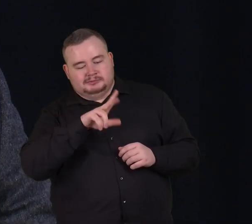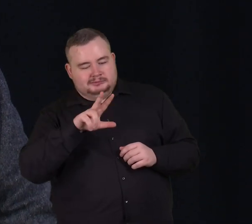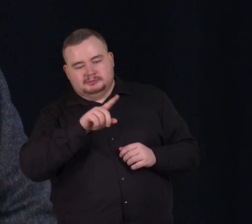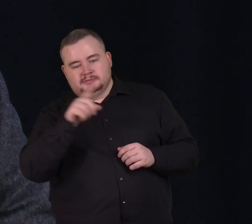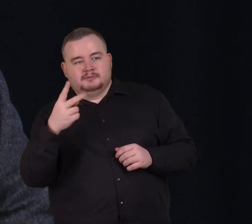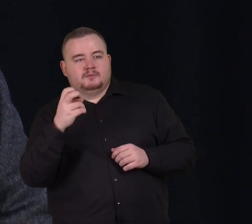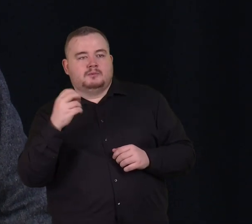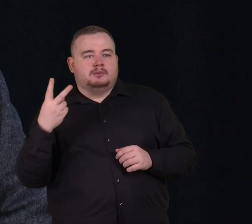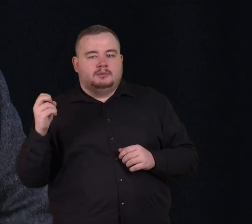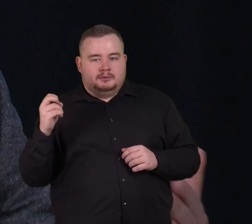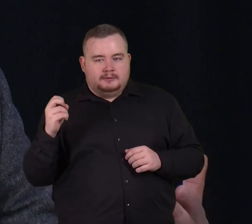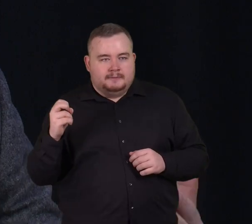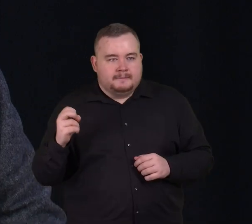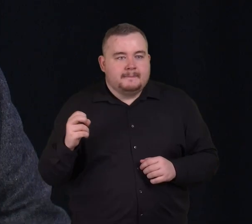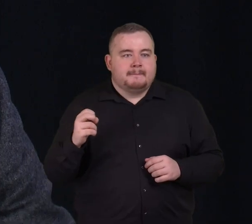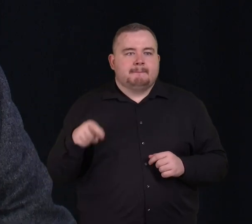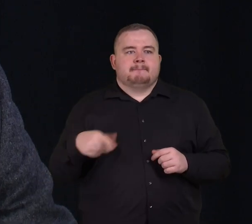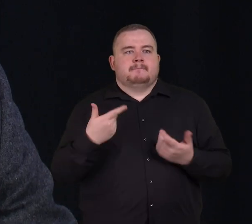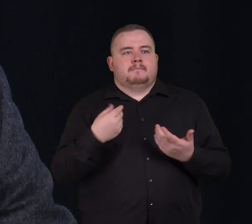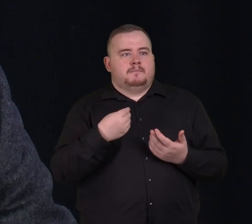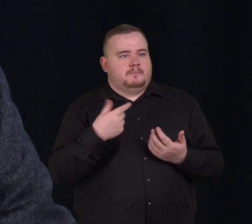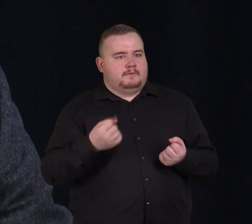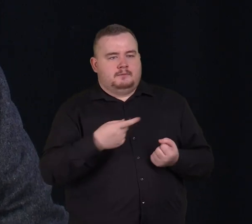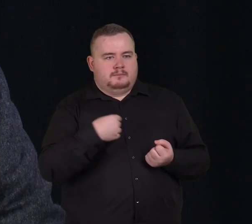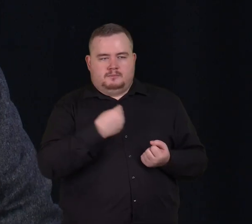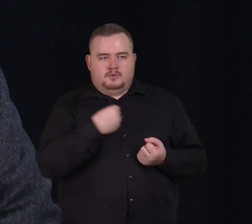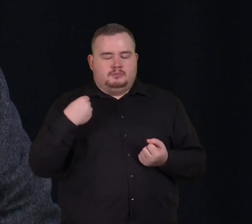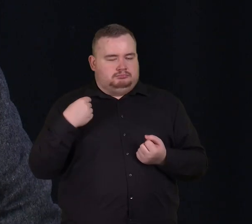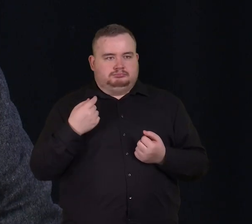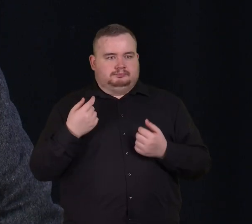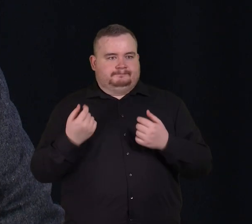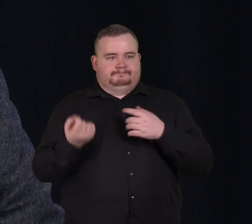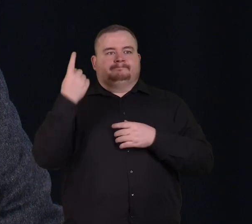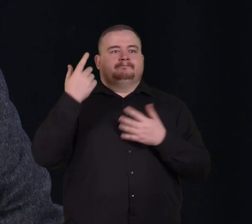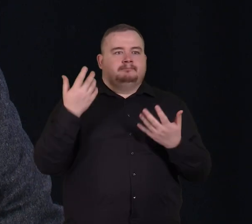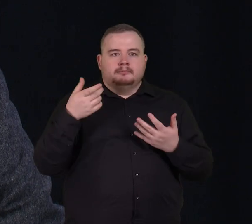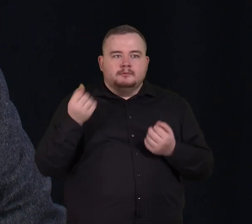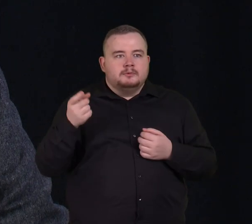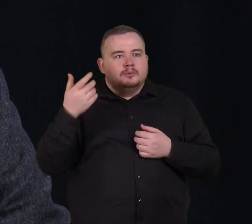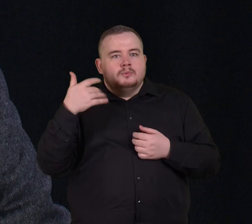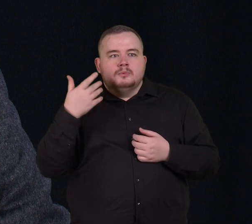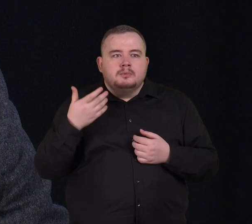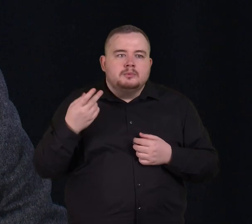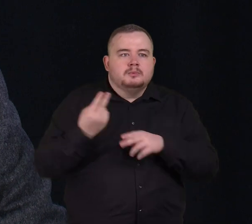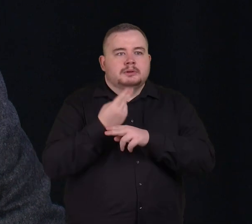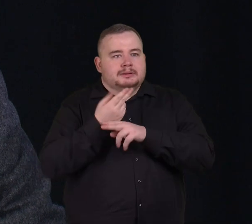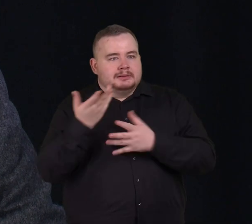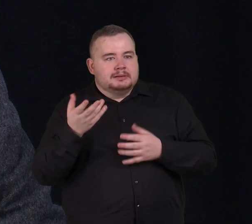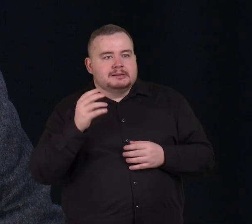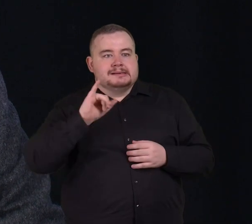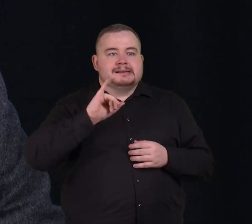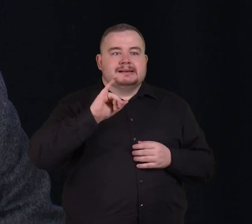2013-2020. However, something unexpected happened in our Polish cities because the opportunity to